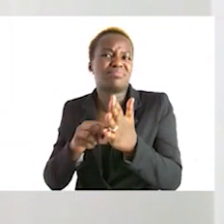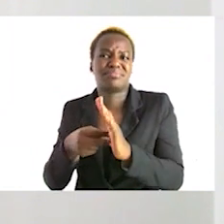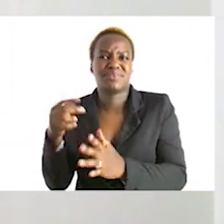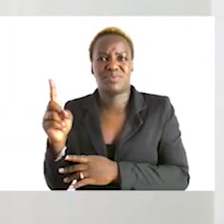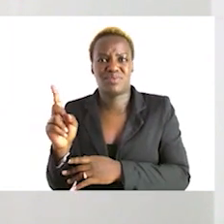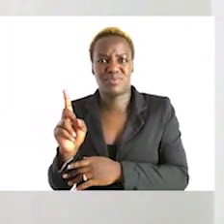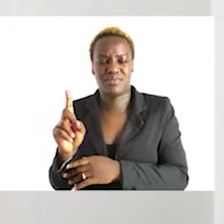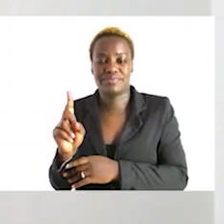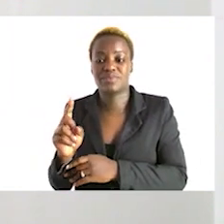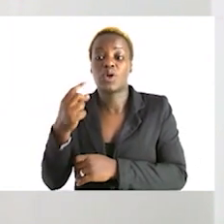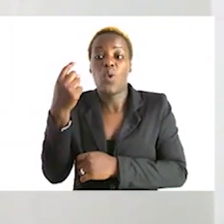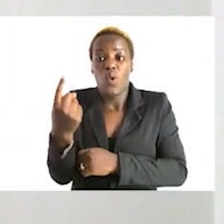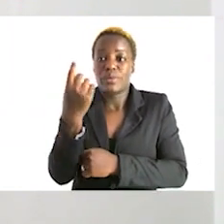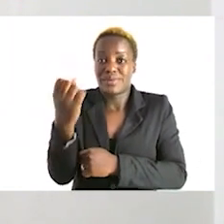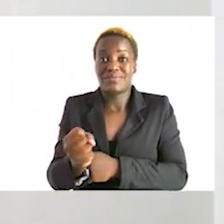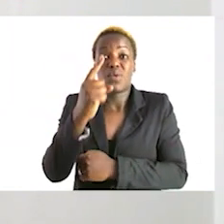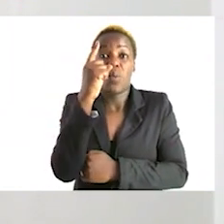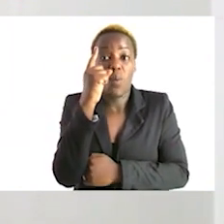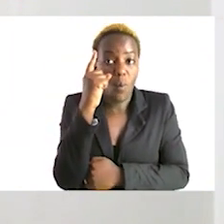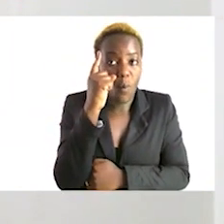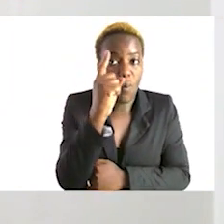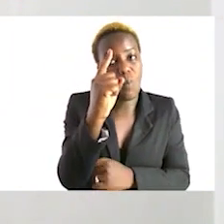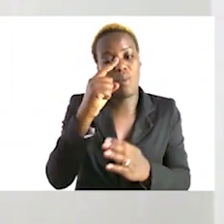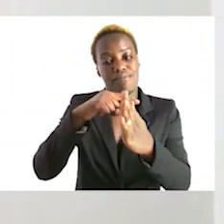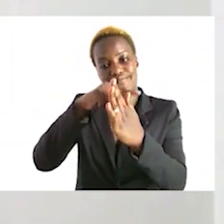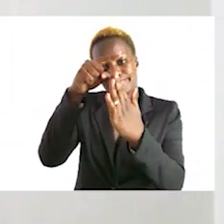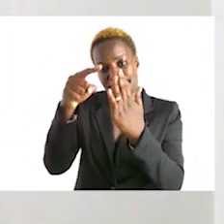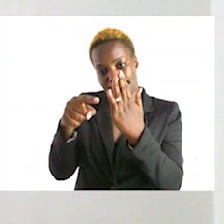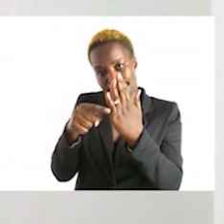sound changes. We no longer say